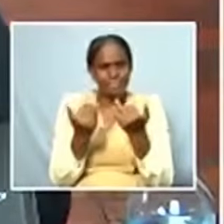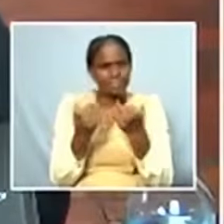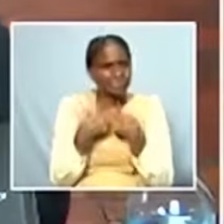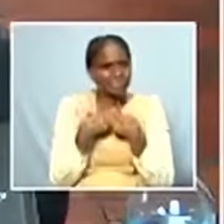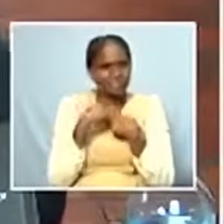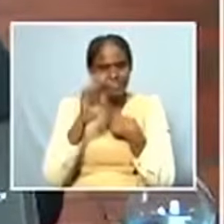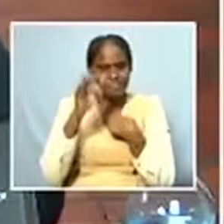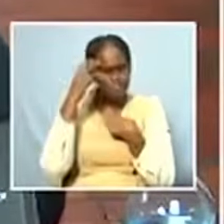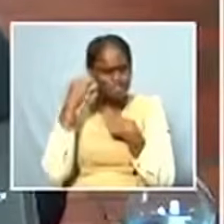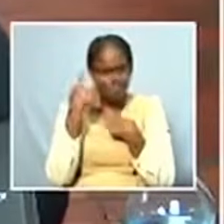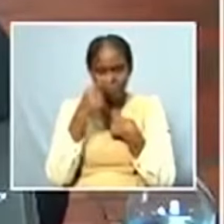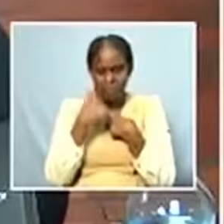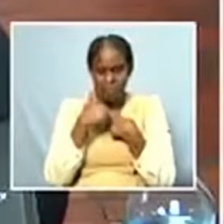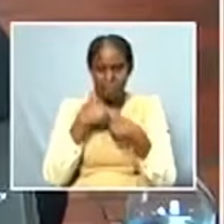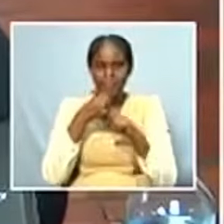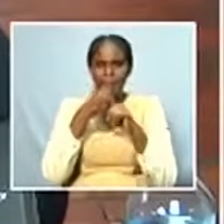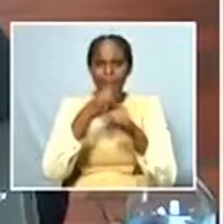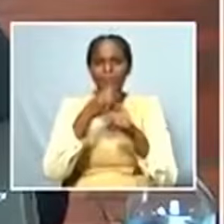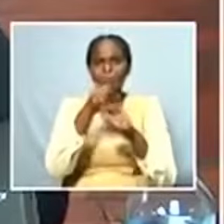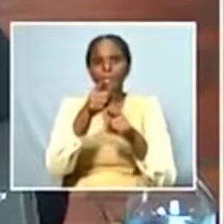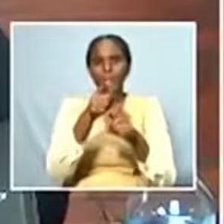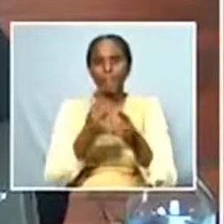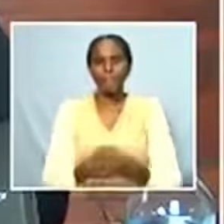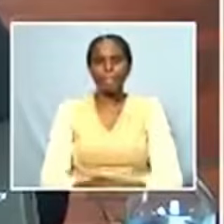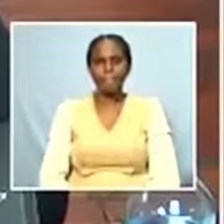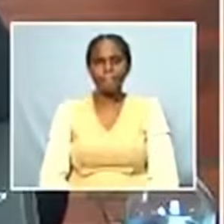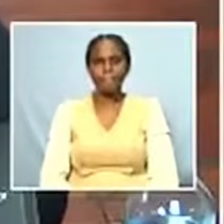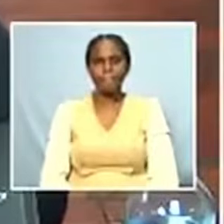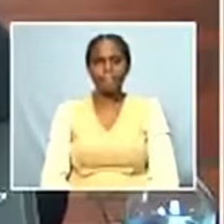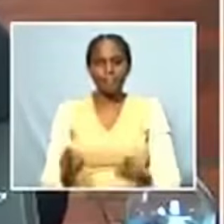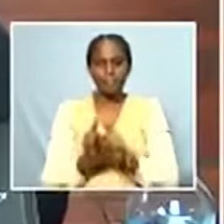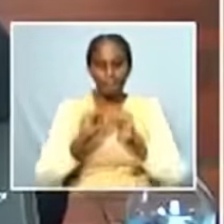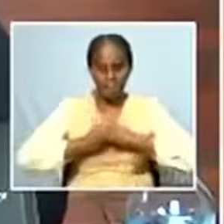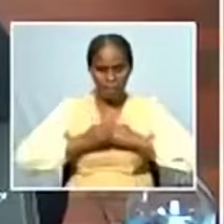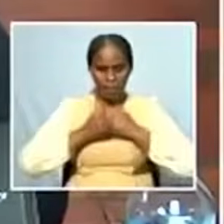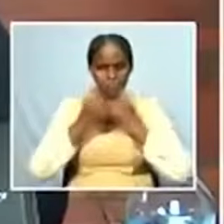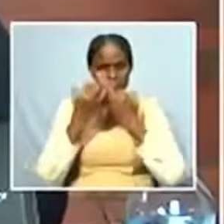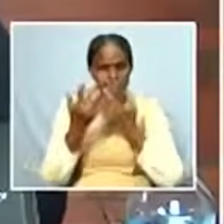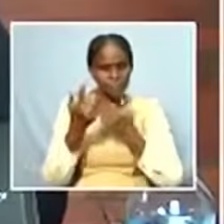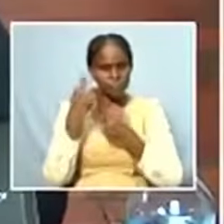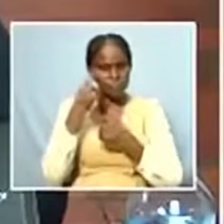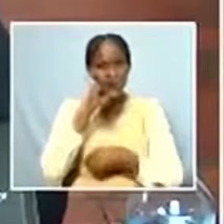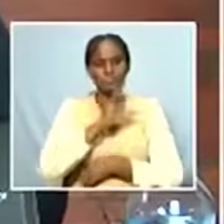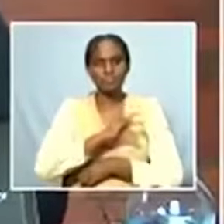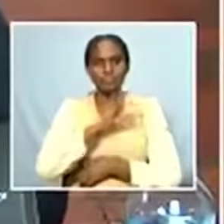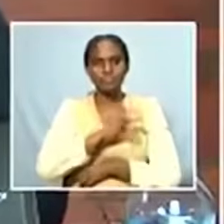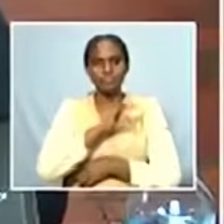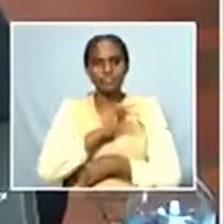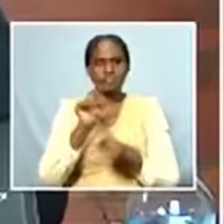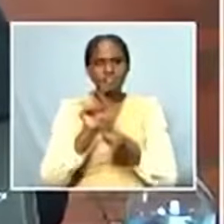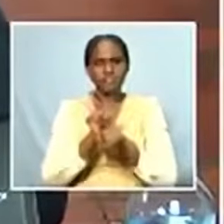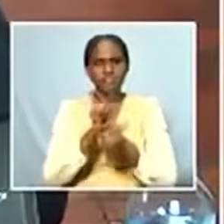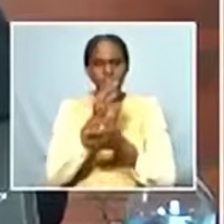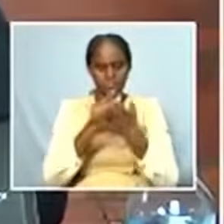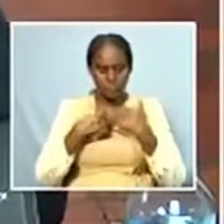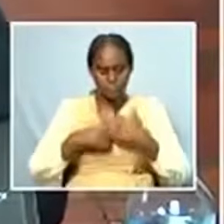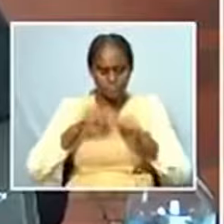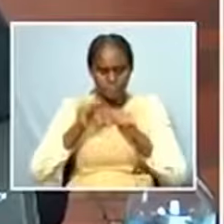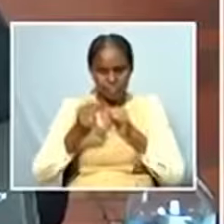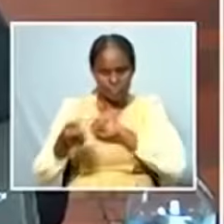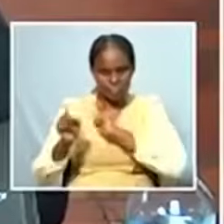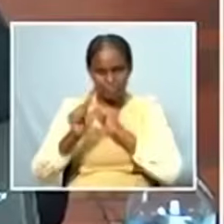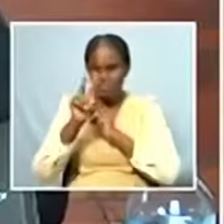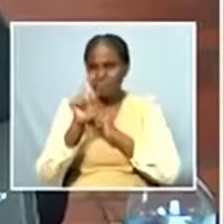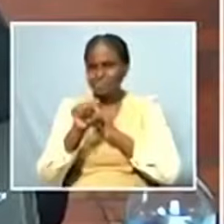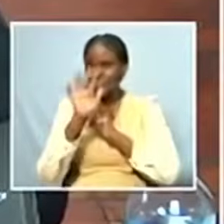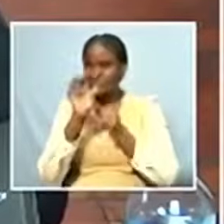your officers who have escorted you and ourselves, we wait for a salary. And somebody can just get a